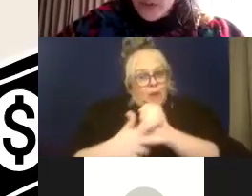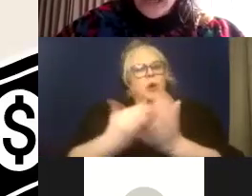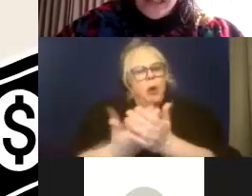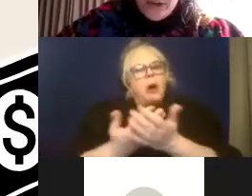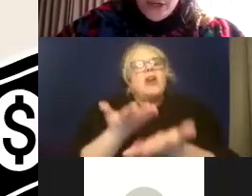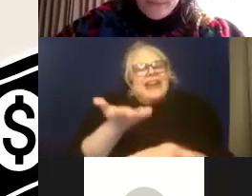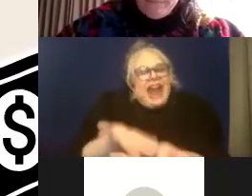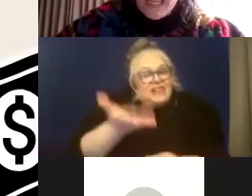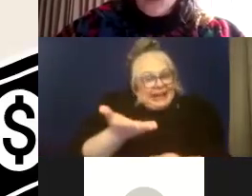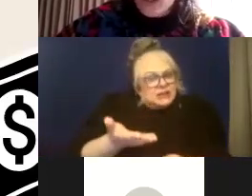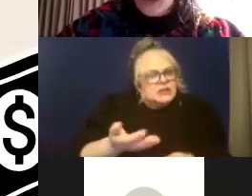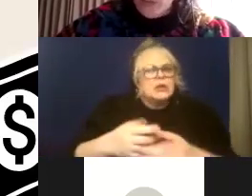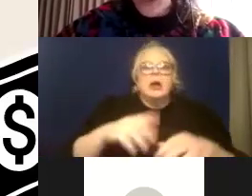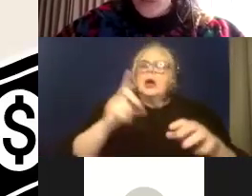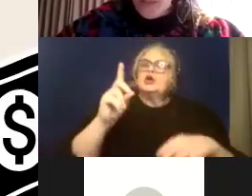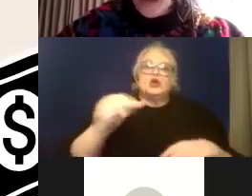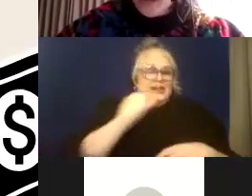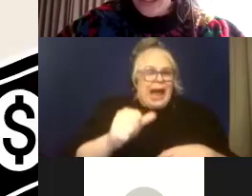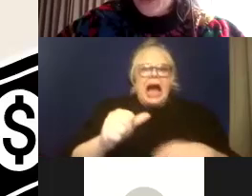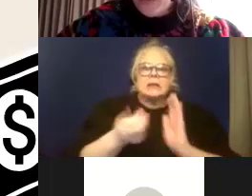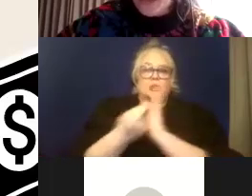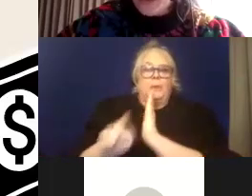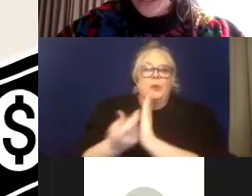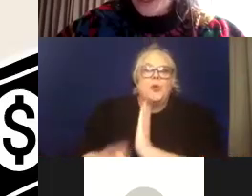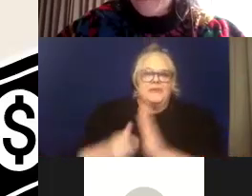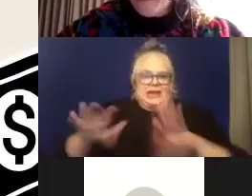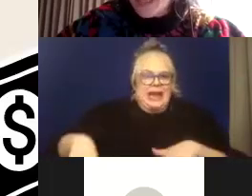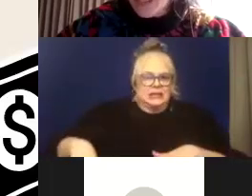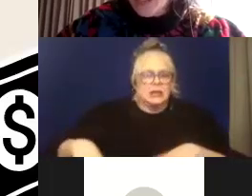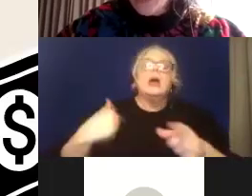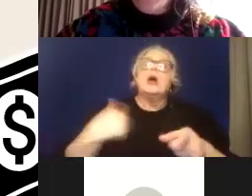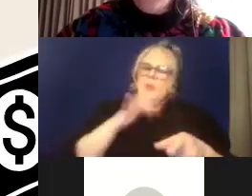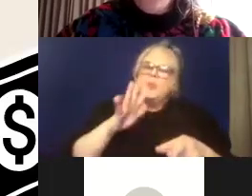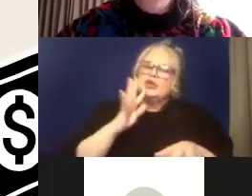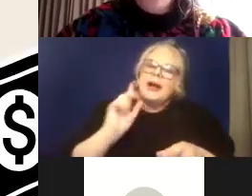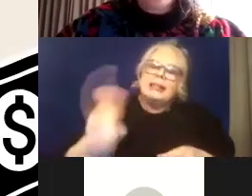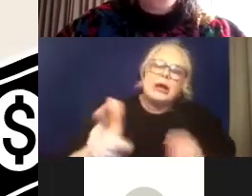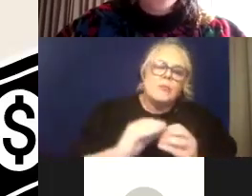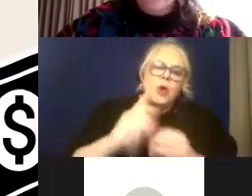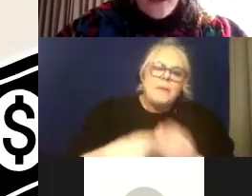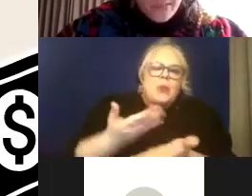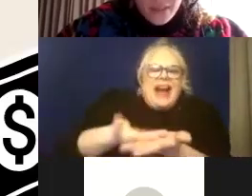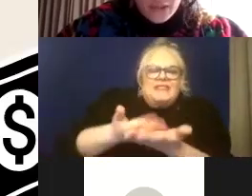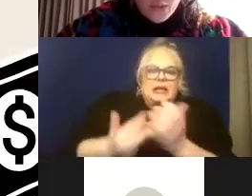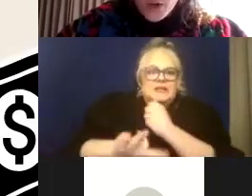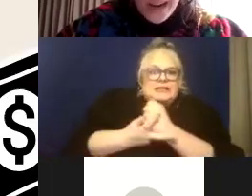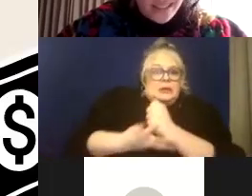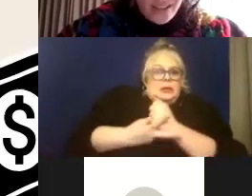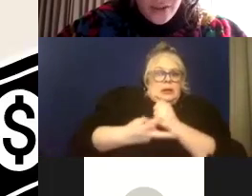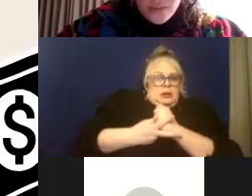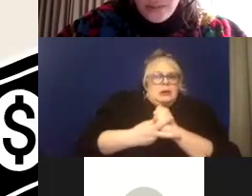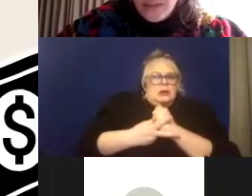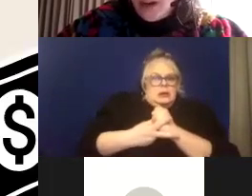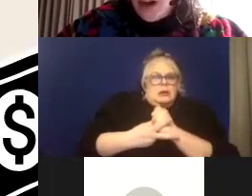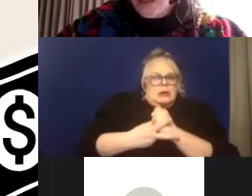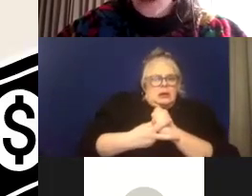case you need it later. And we'll talk more about evidence preservation. You should always block people who are harassing